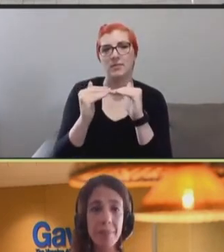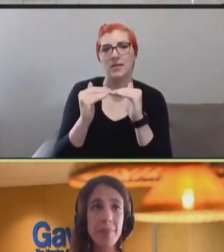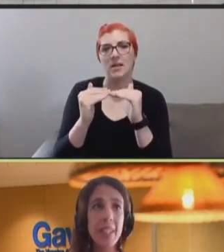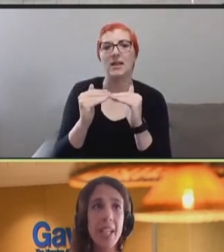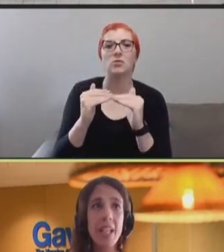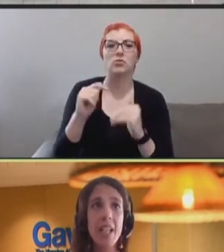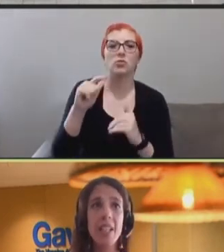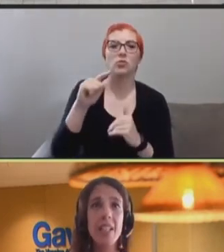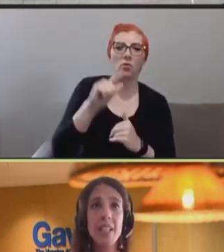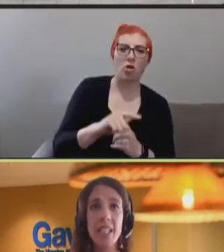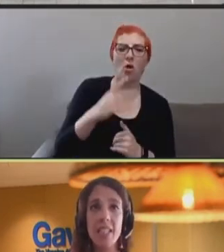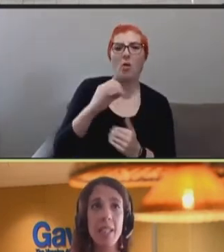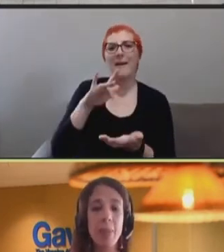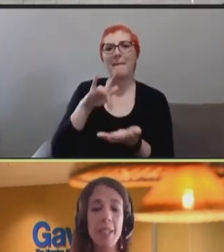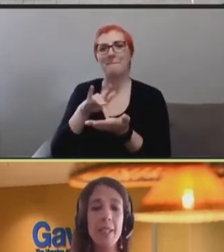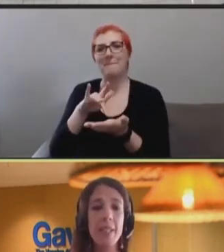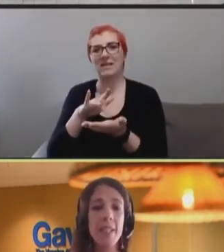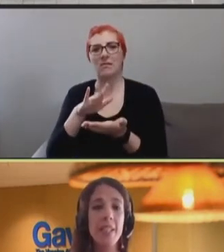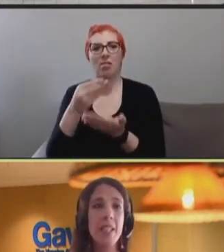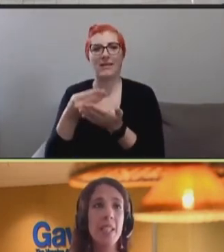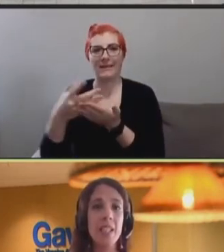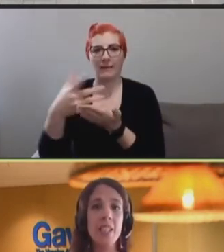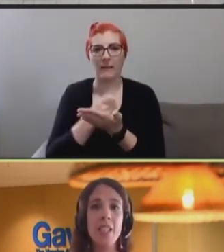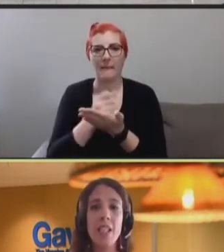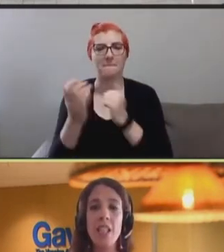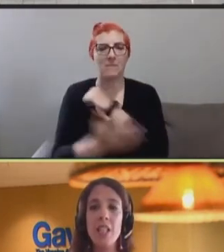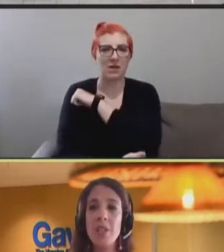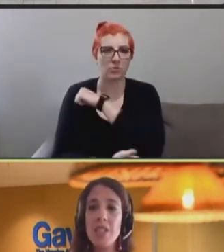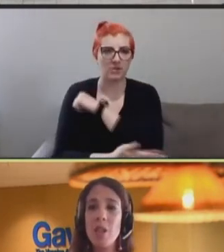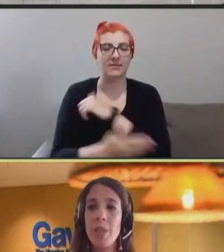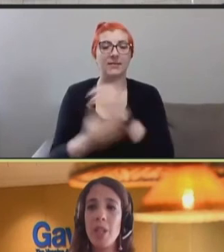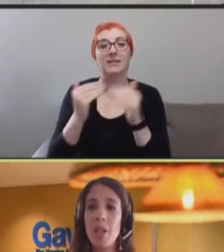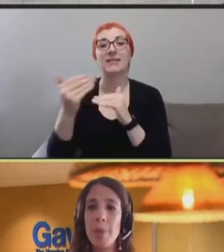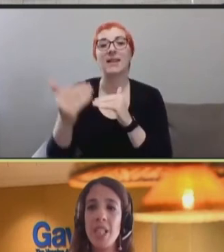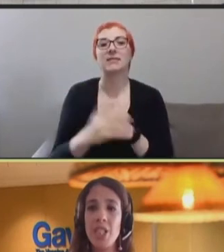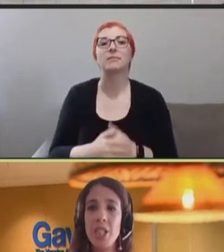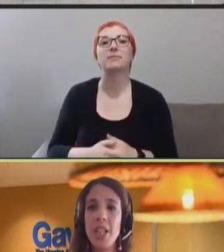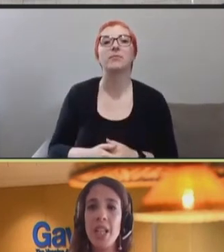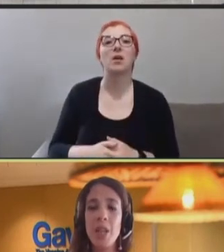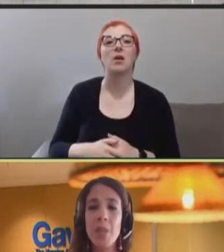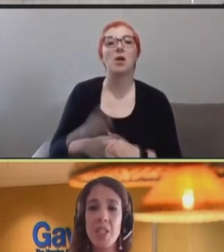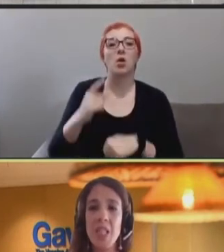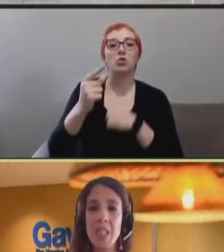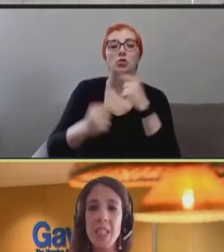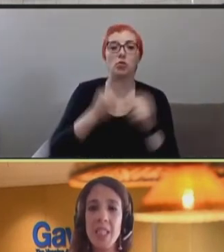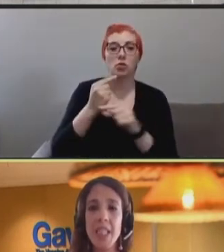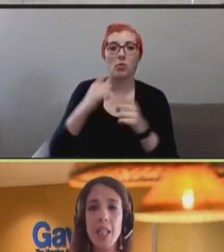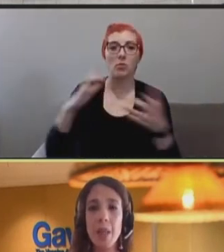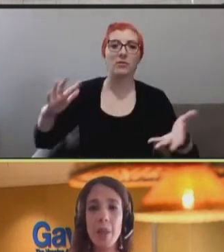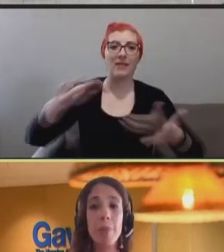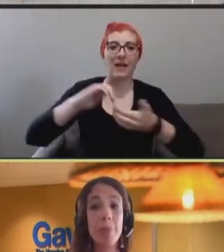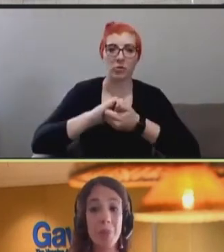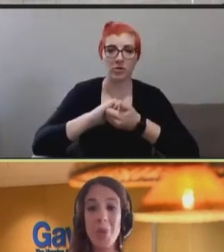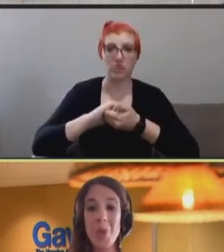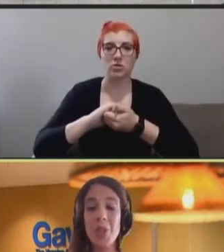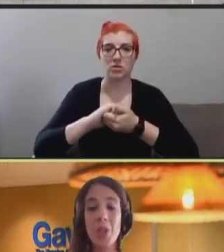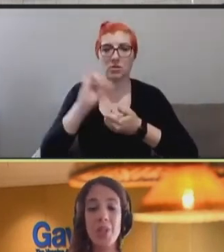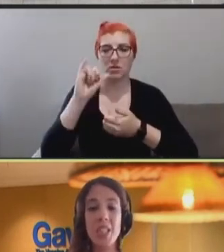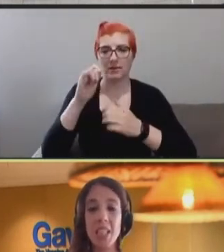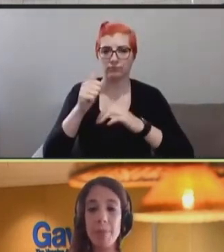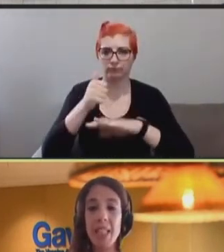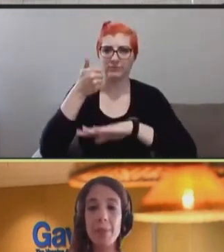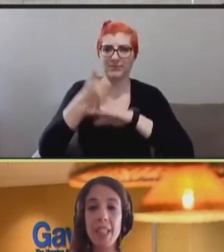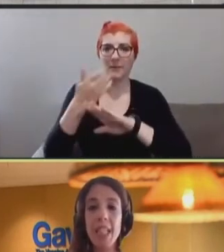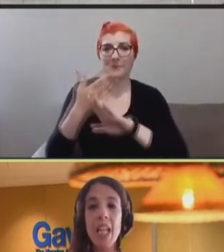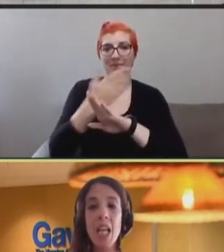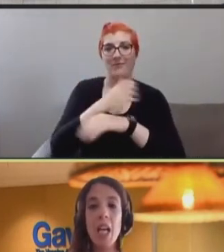countries. Next slide, please. So this global collaboration was started before the